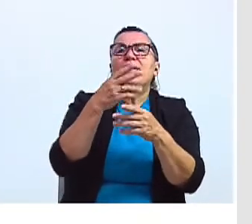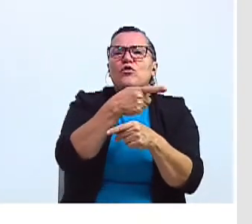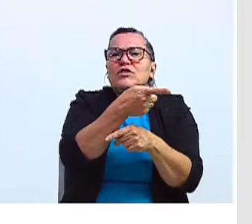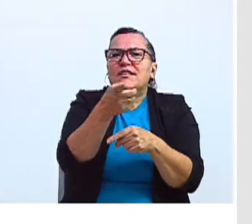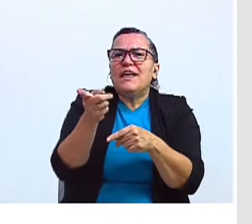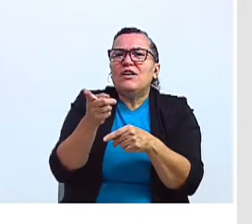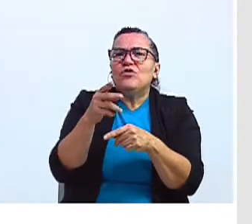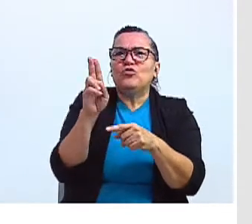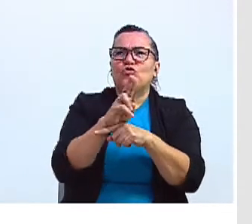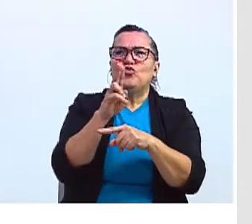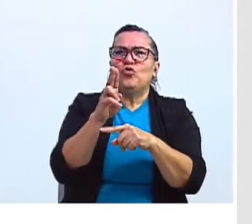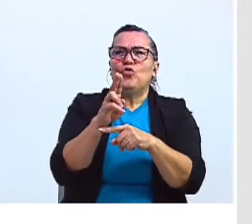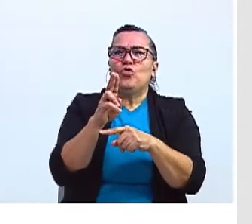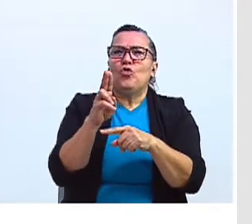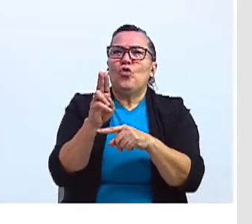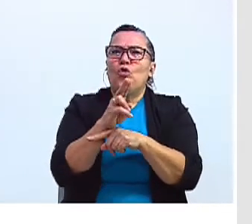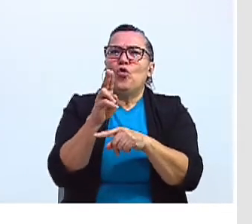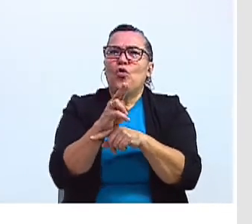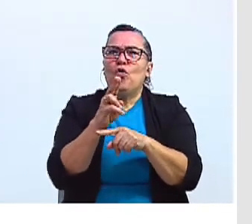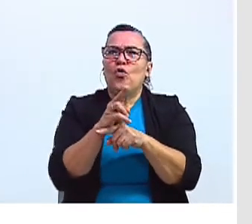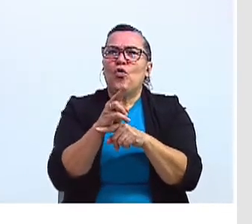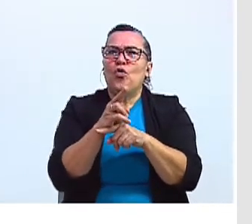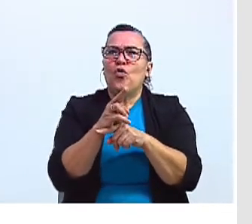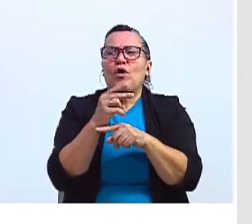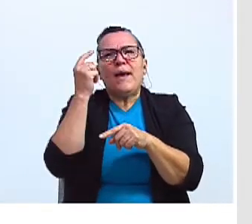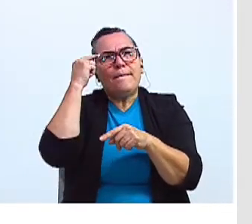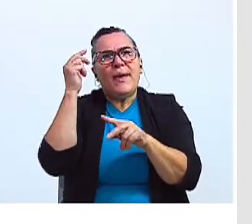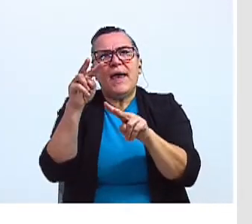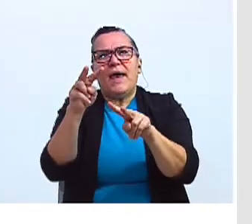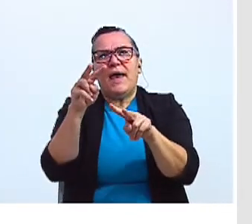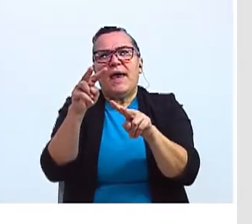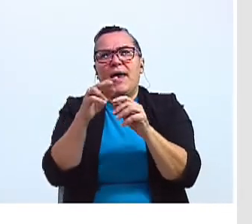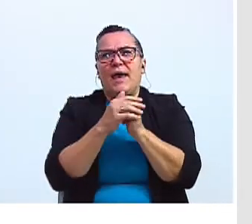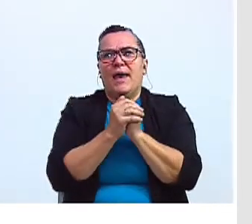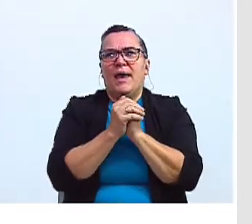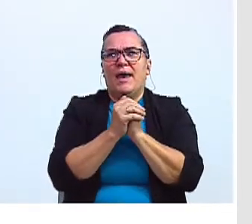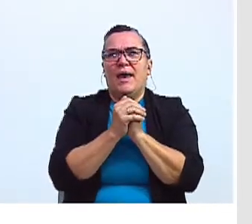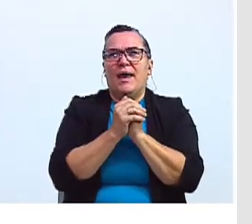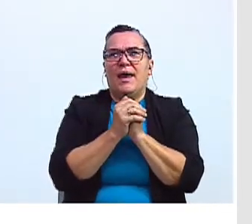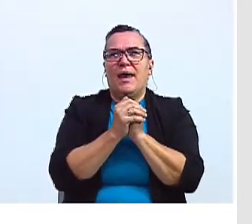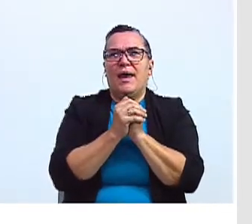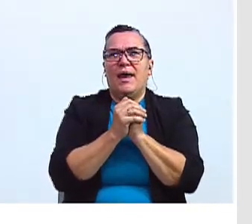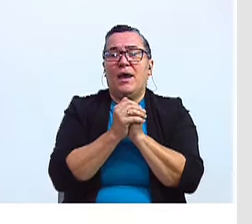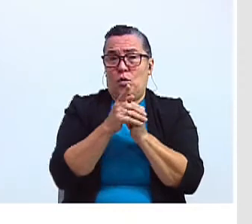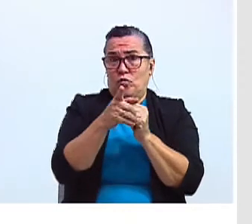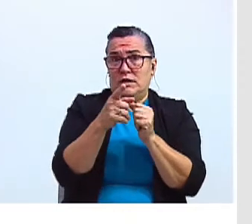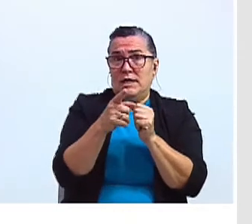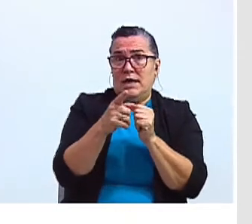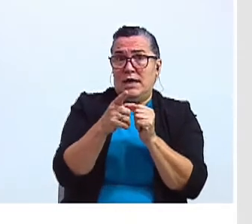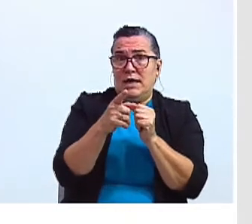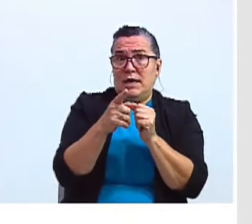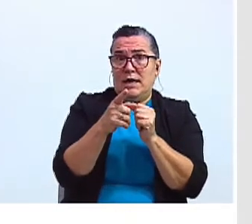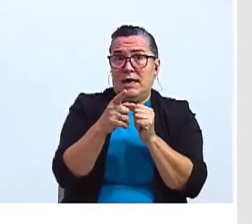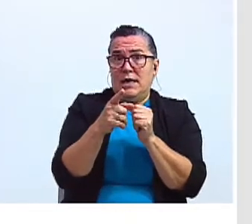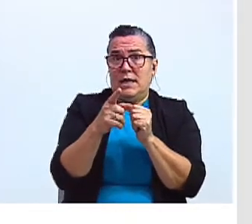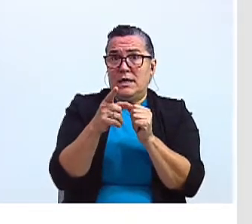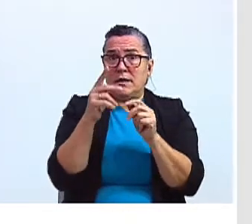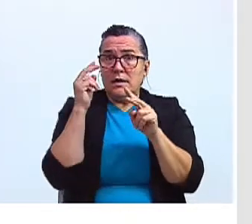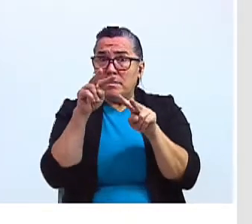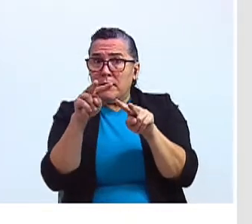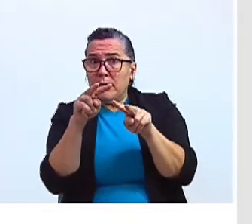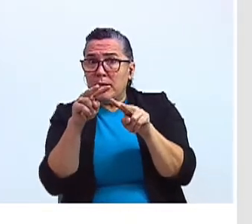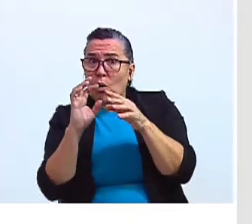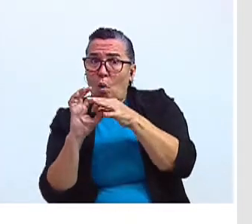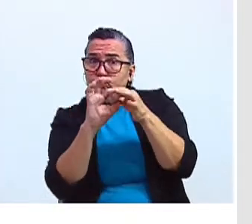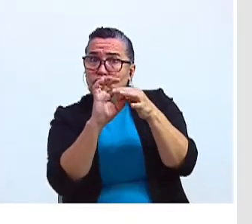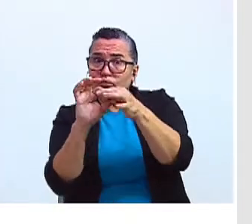you seen at school? What do you see in the picture? Do you relate to any of the characters?